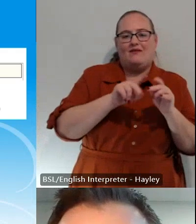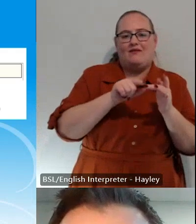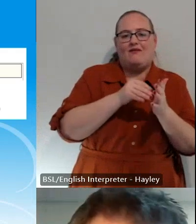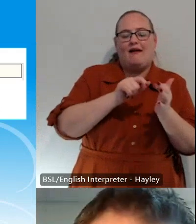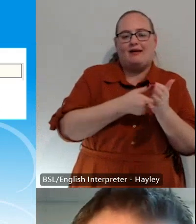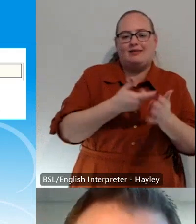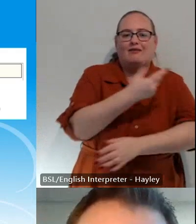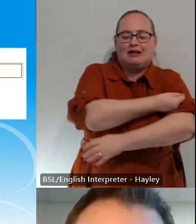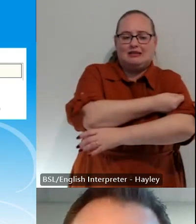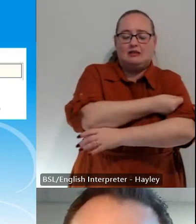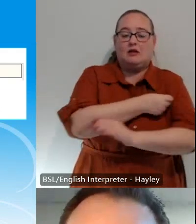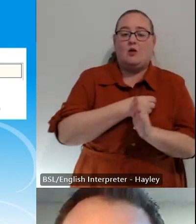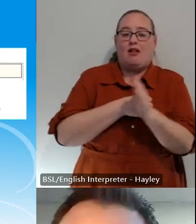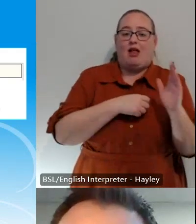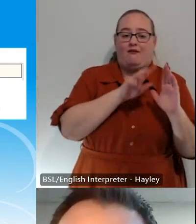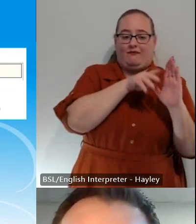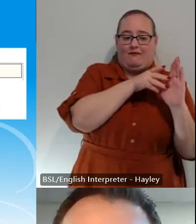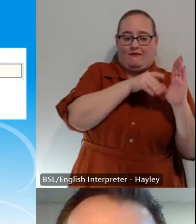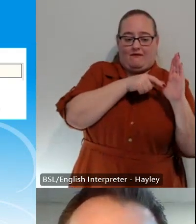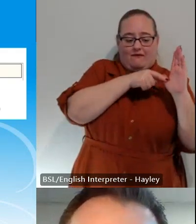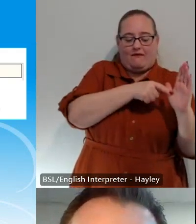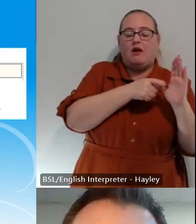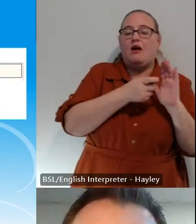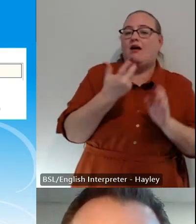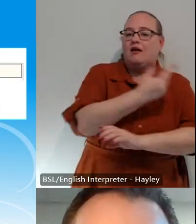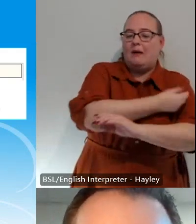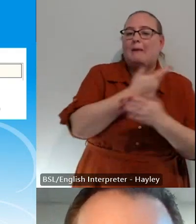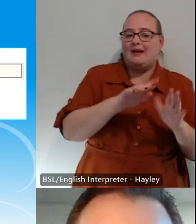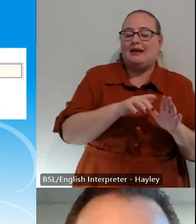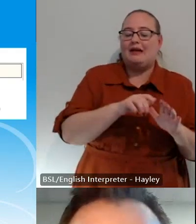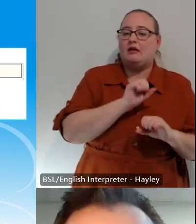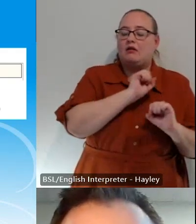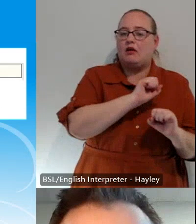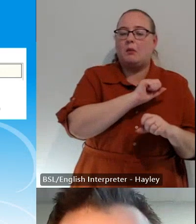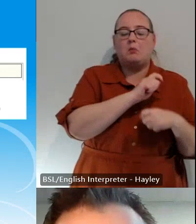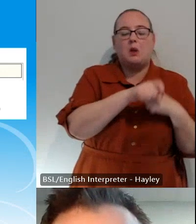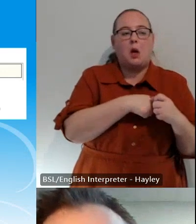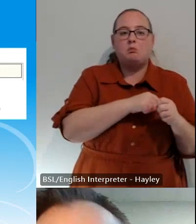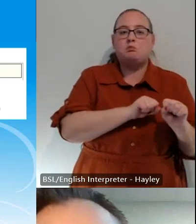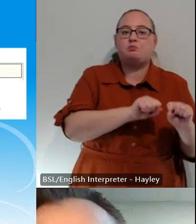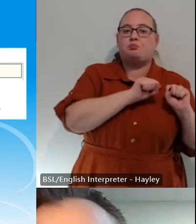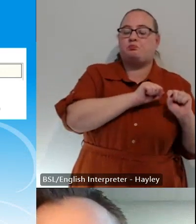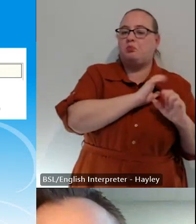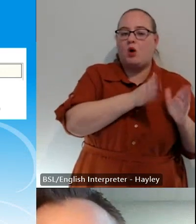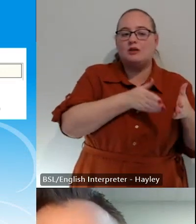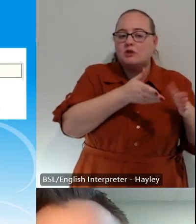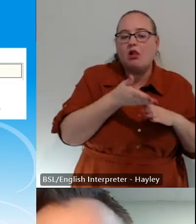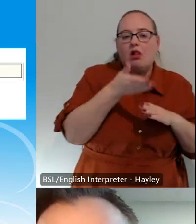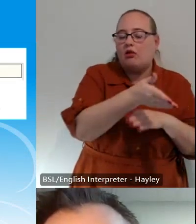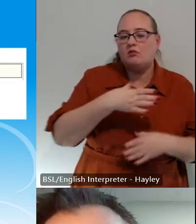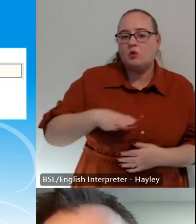they've been vaccinated, and this graph shows their resilience against hospitalization after they've been vaccinated. And on the right-hand side, it